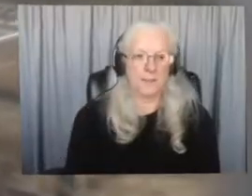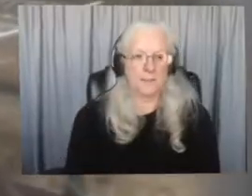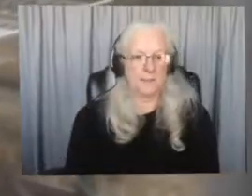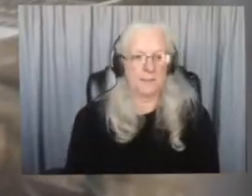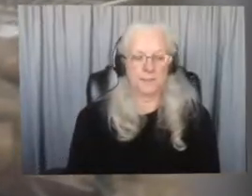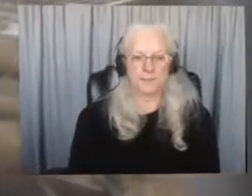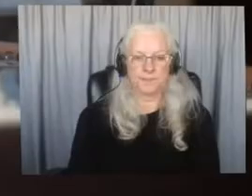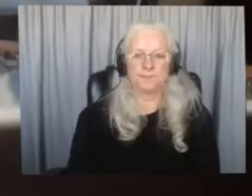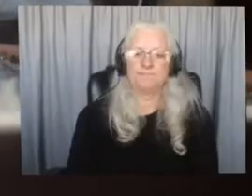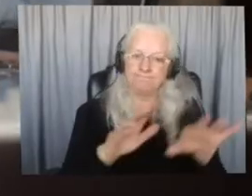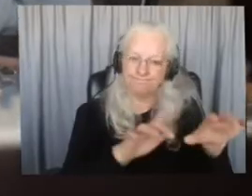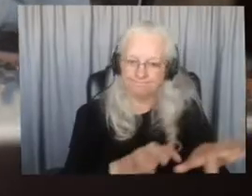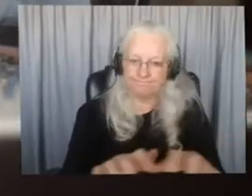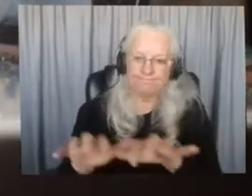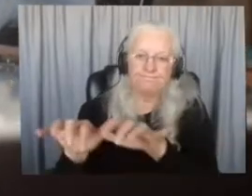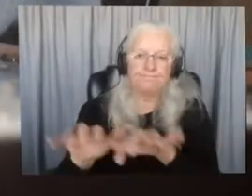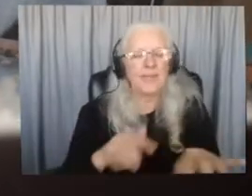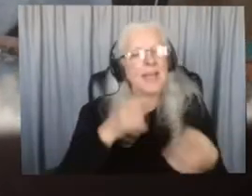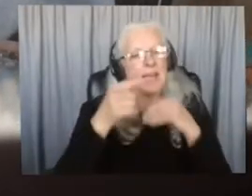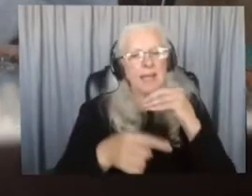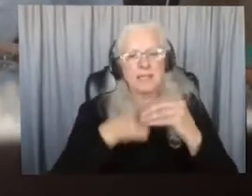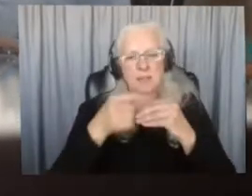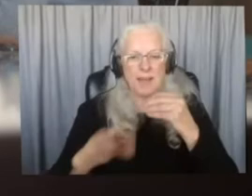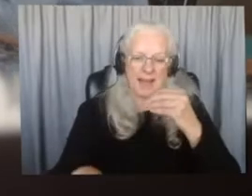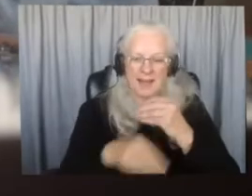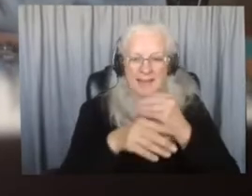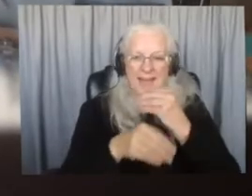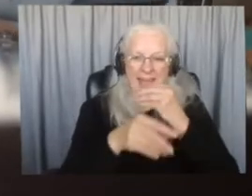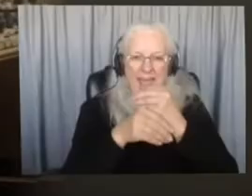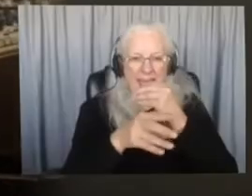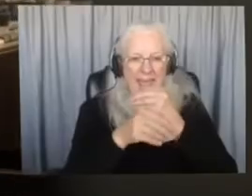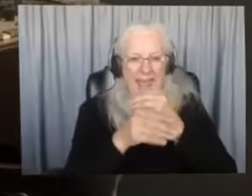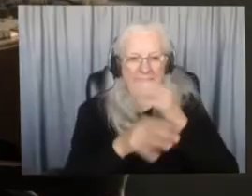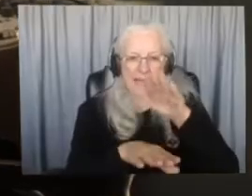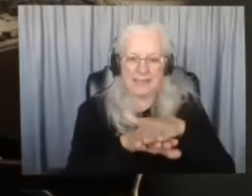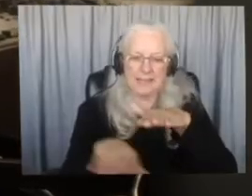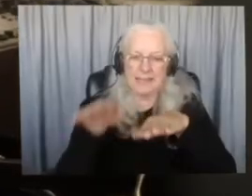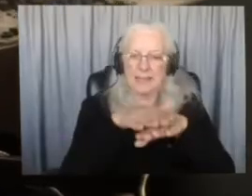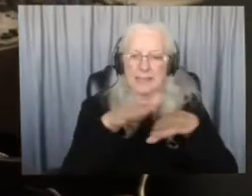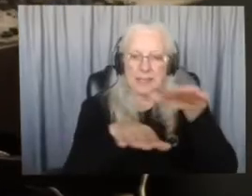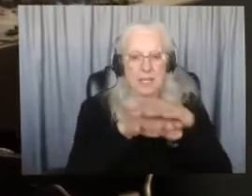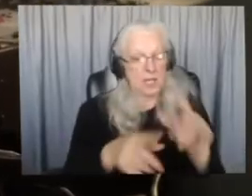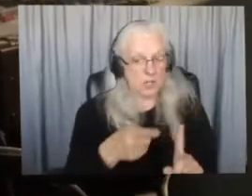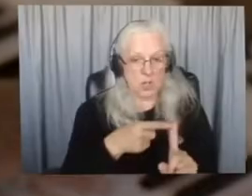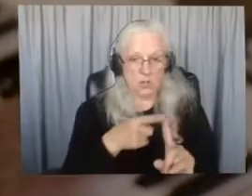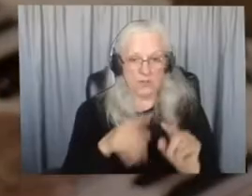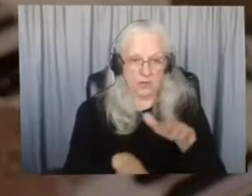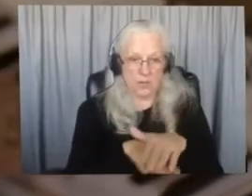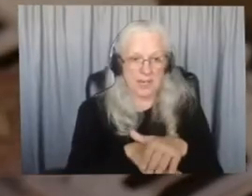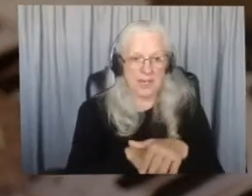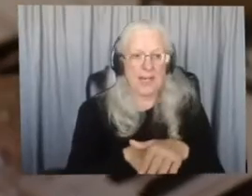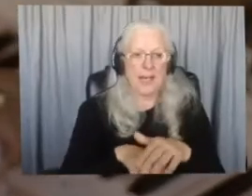It's all about adding layers, right? Adding track after track. So the first track would be the kick and the snare or the kick and the clap. Next one